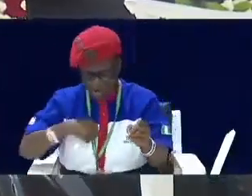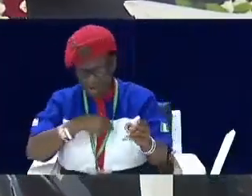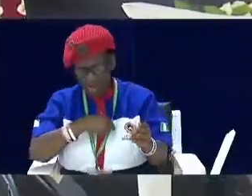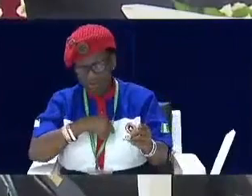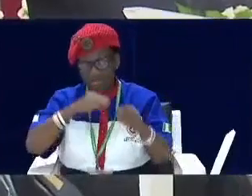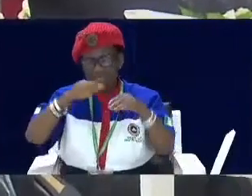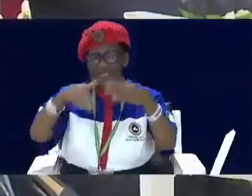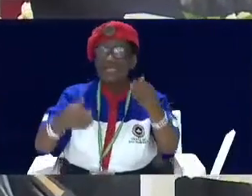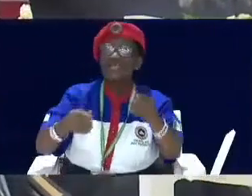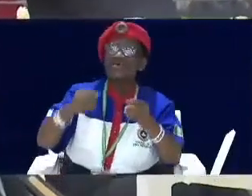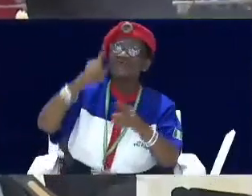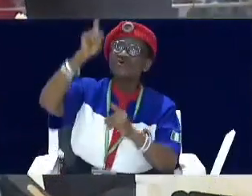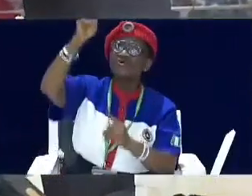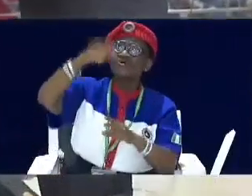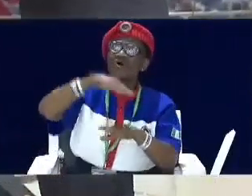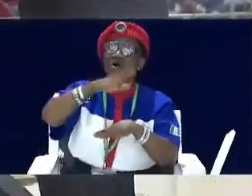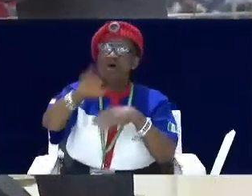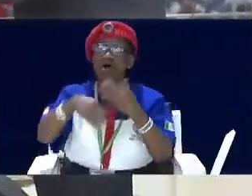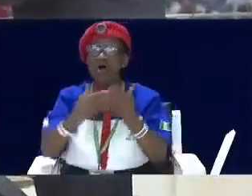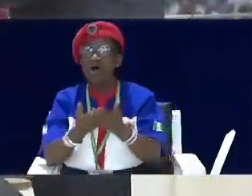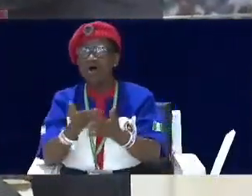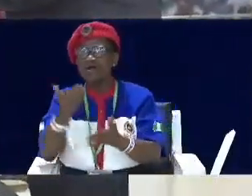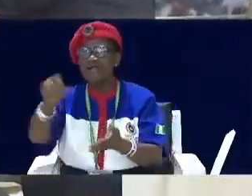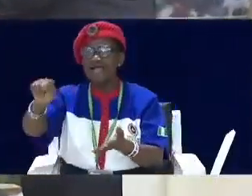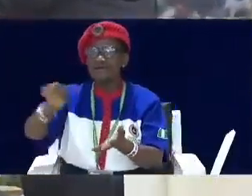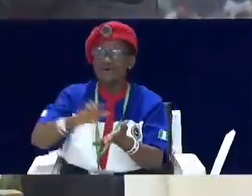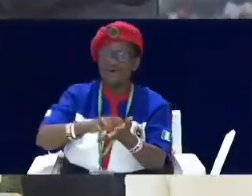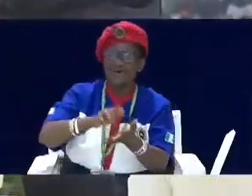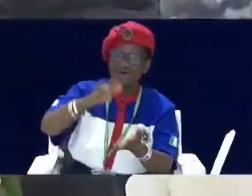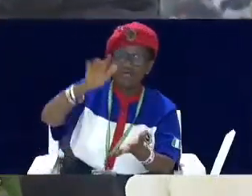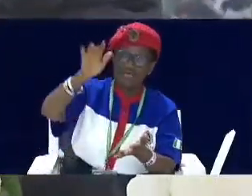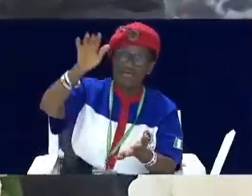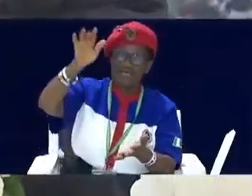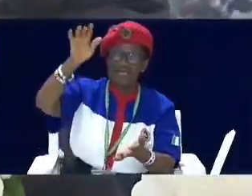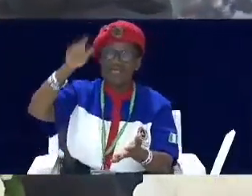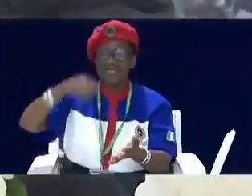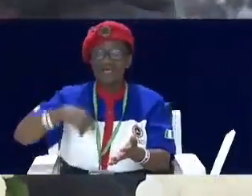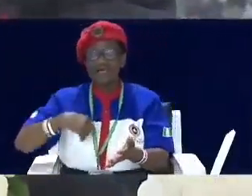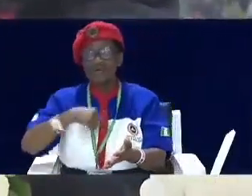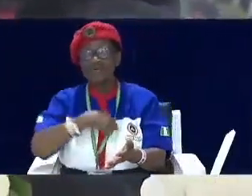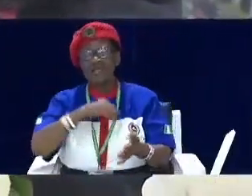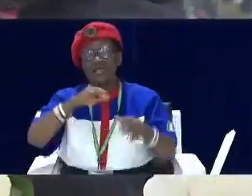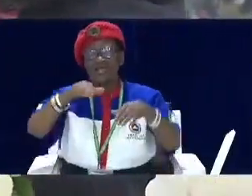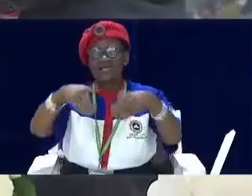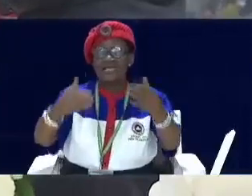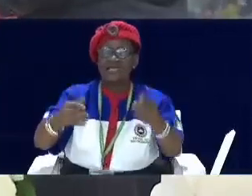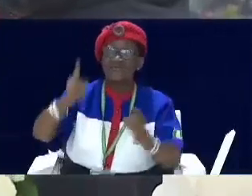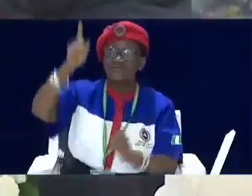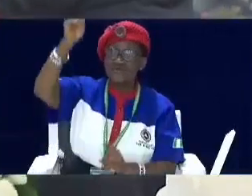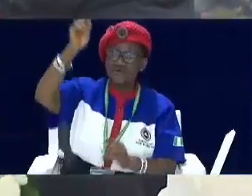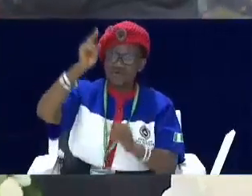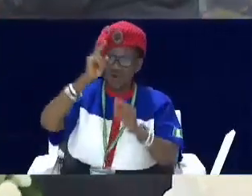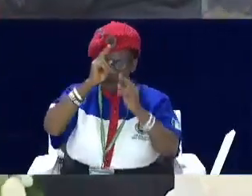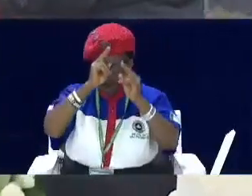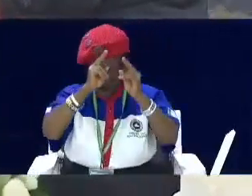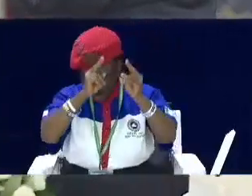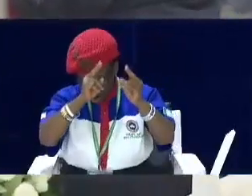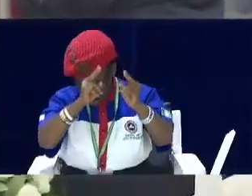honor. We give you all the glory. We give you